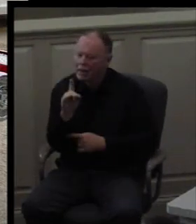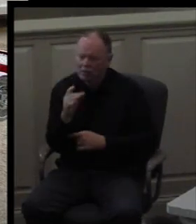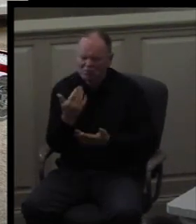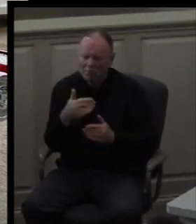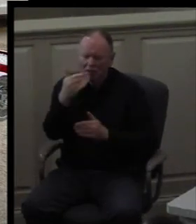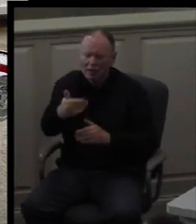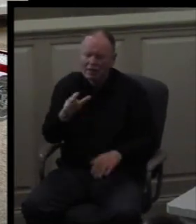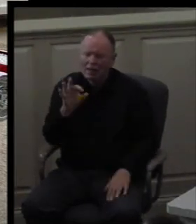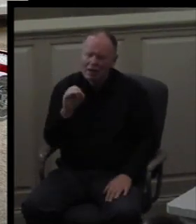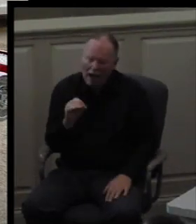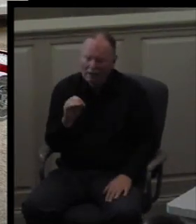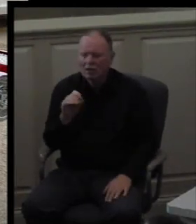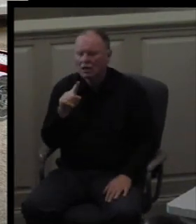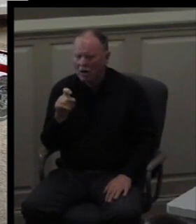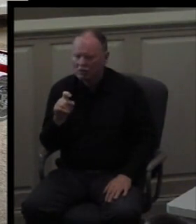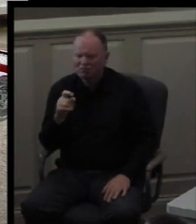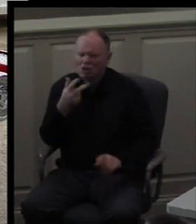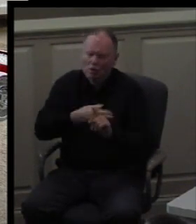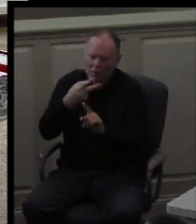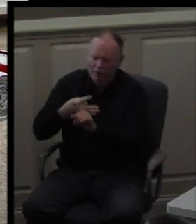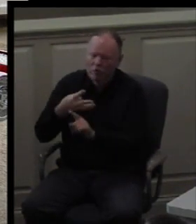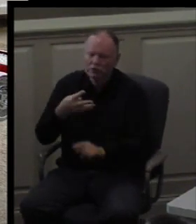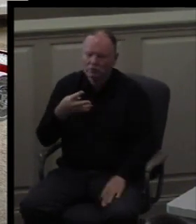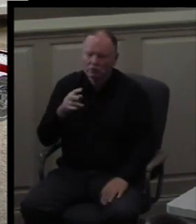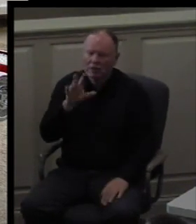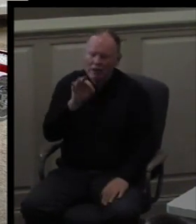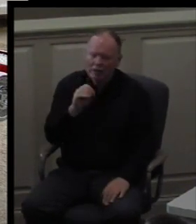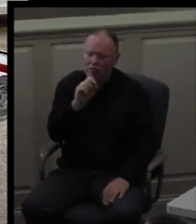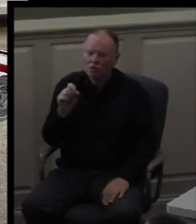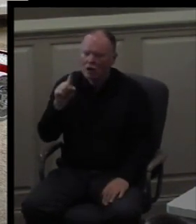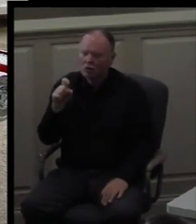days, 90 to 120 days, let's say. So